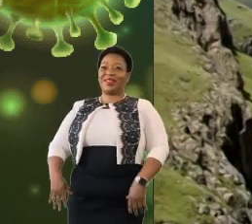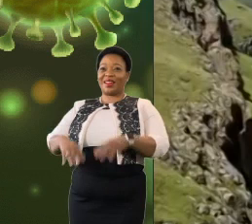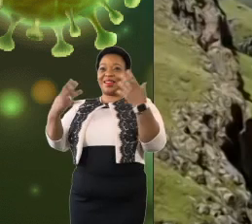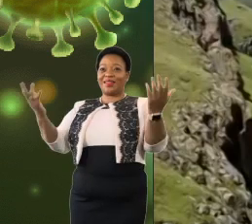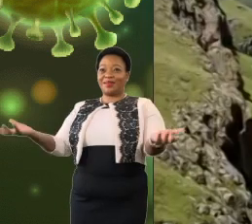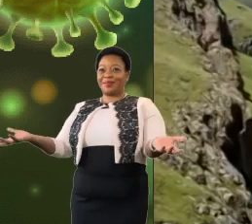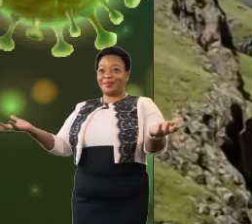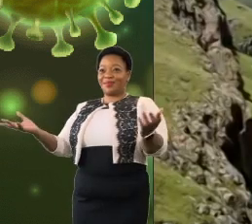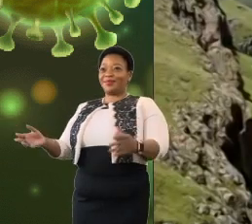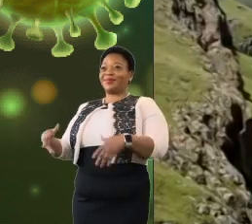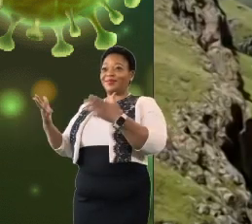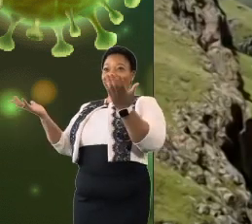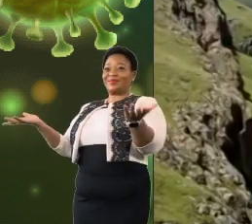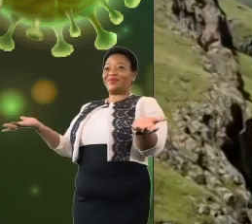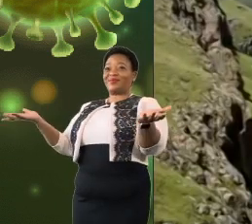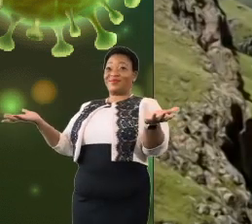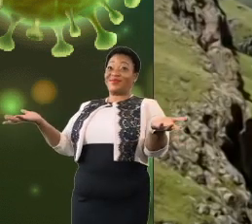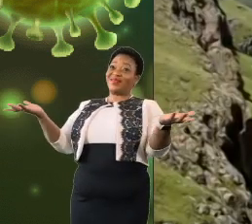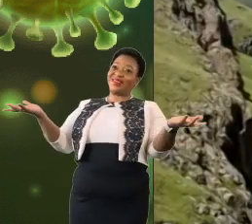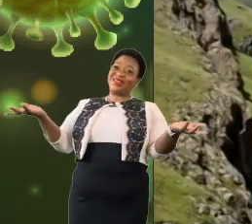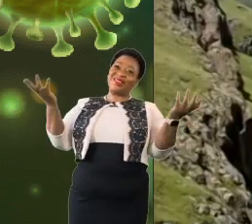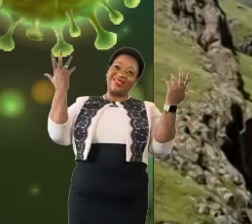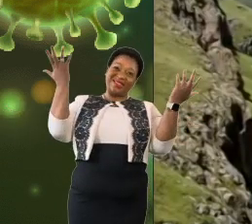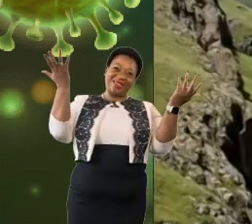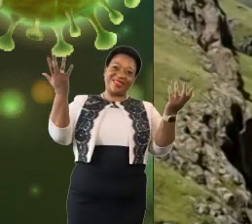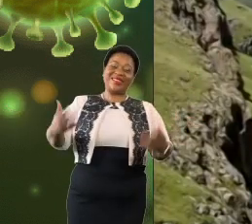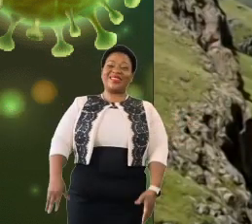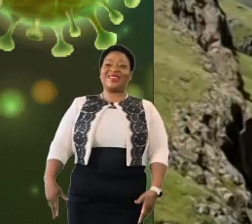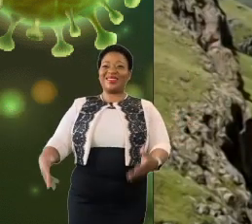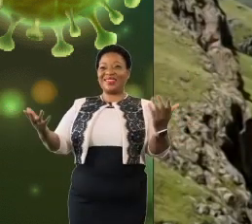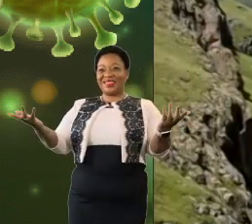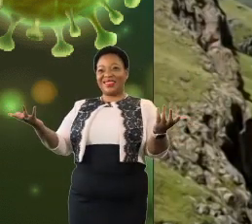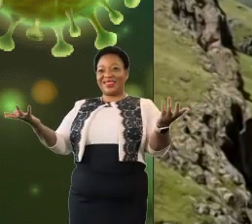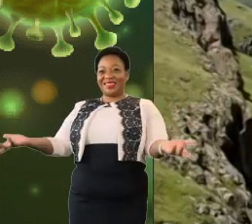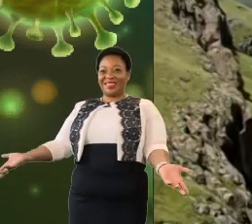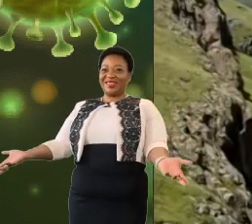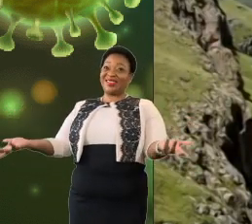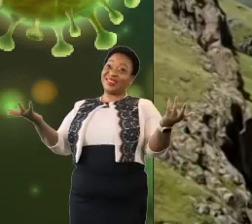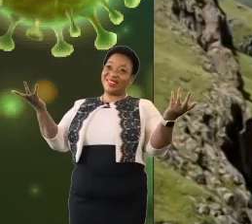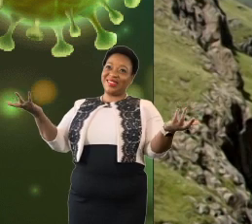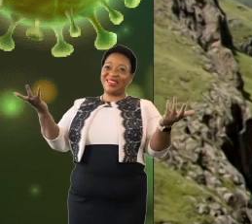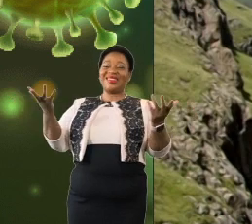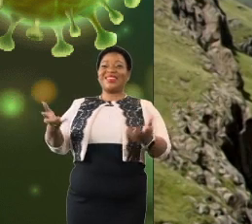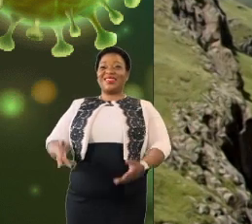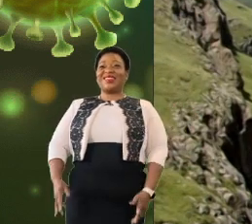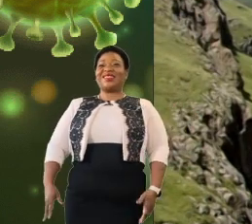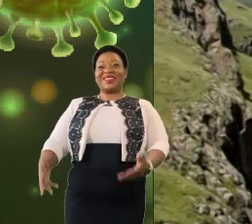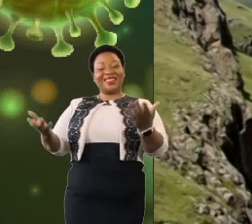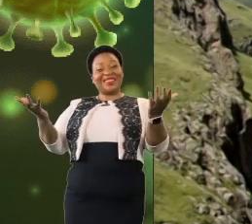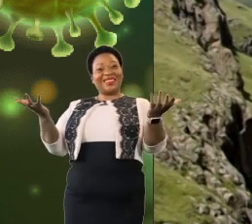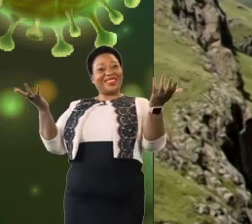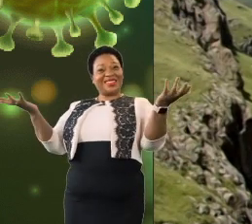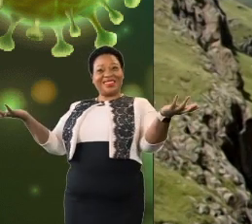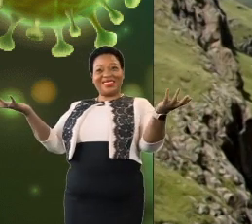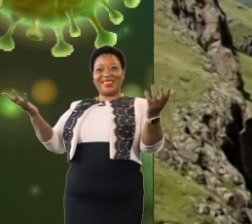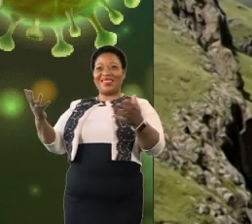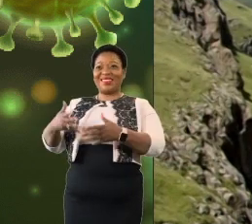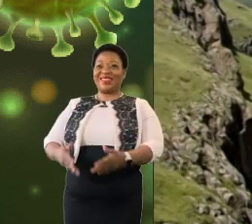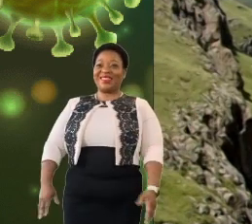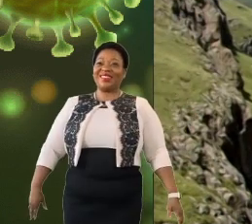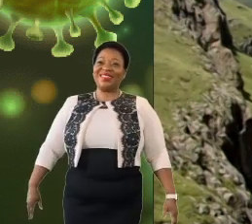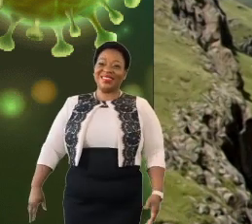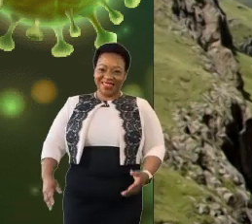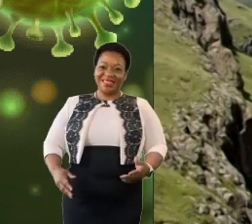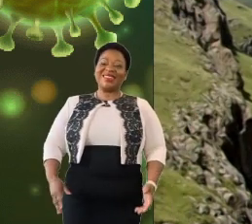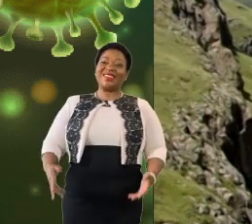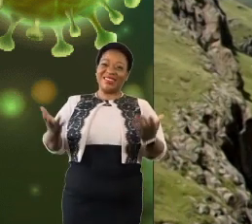huge responsibility to keep our economy alive in this difficult time, more particularly